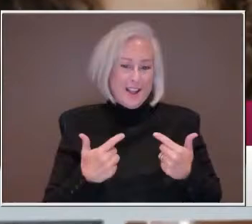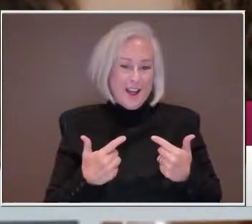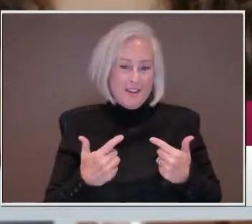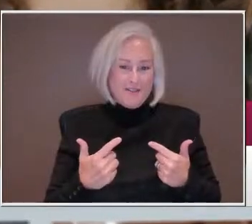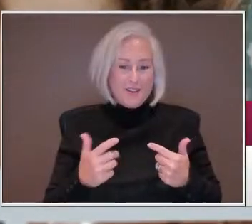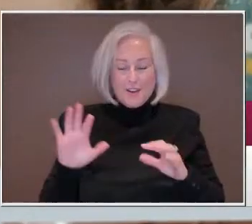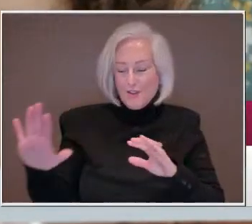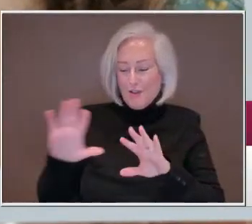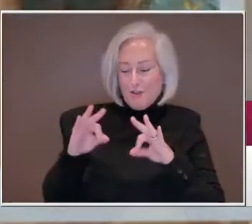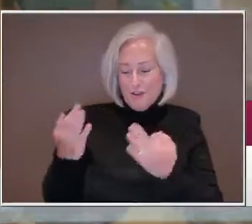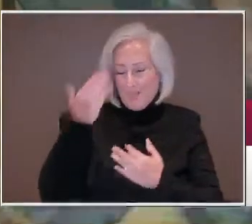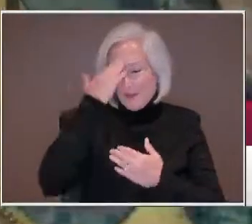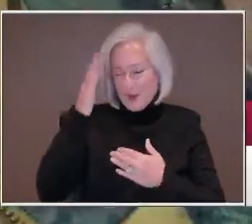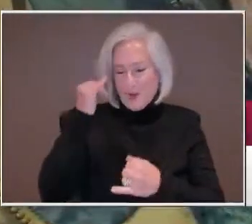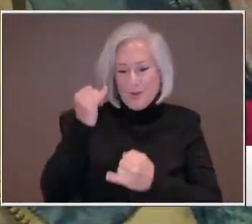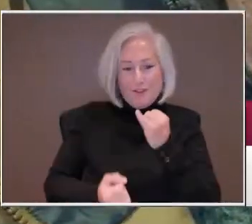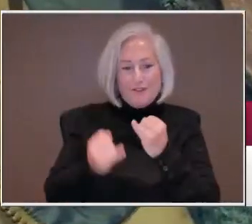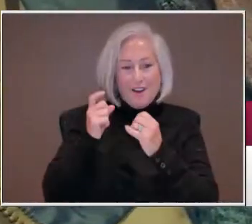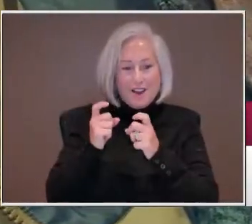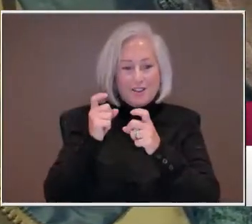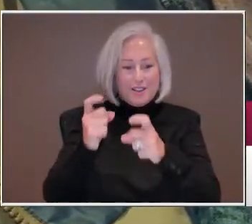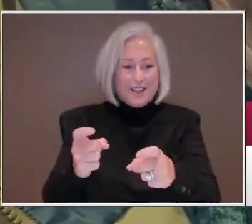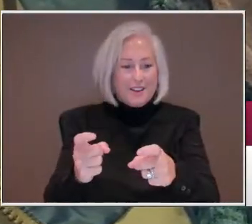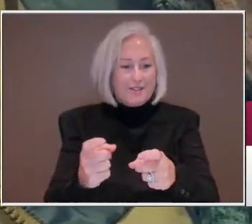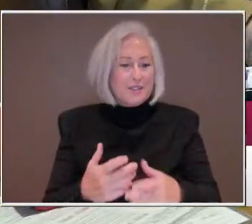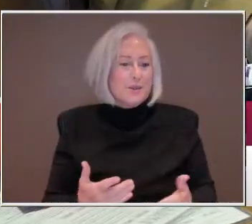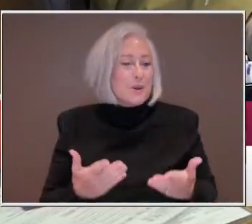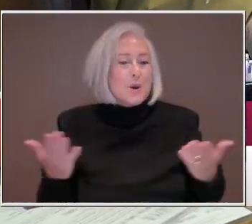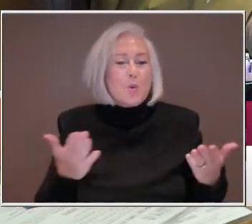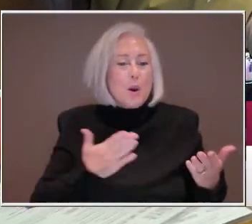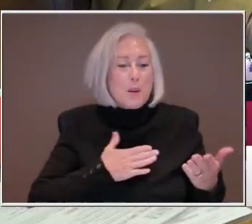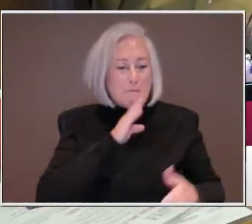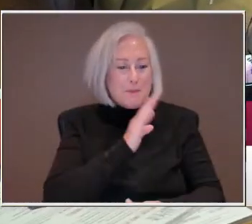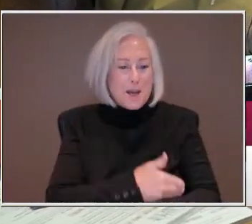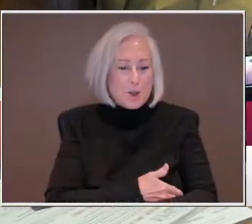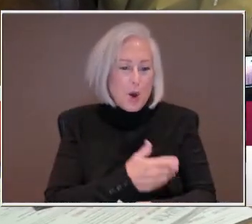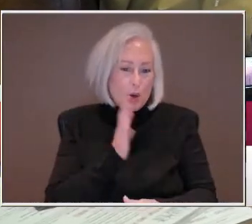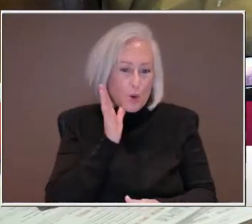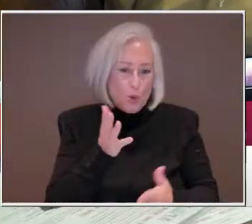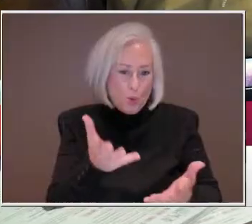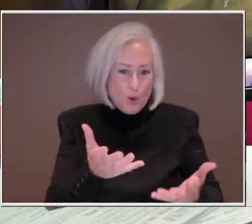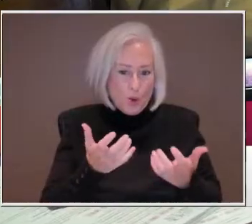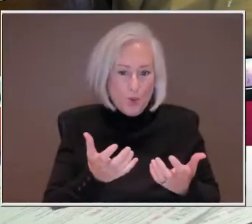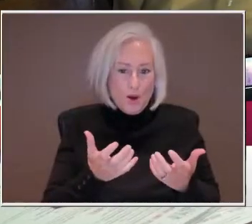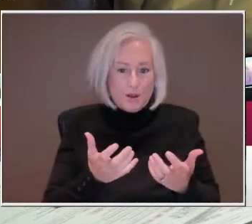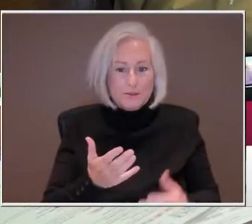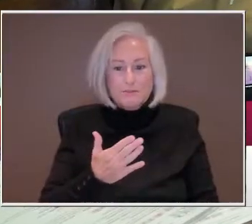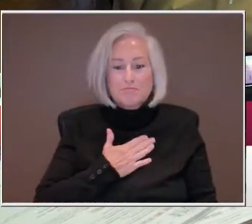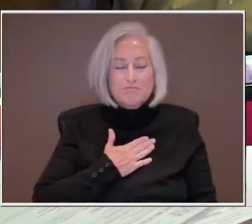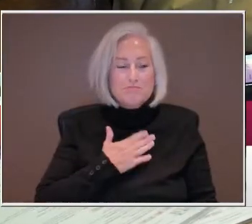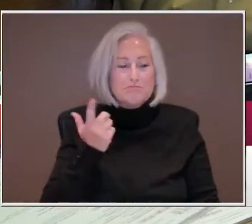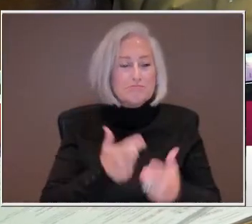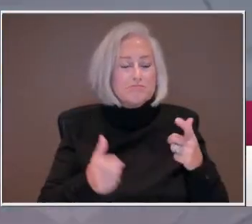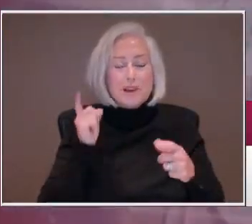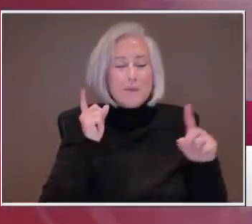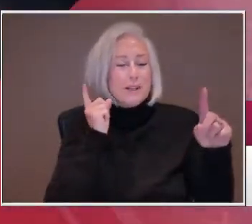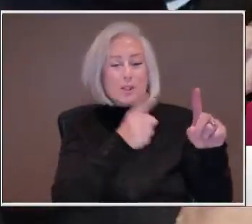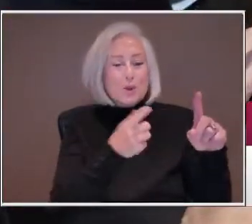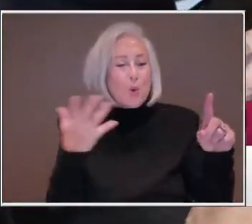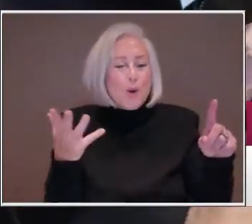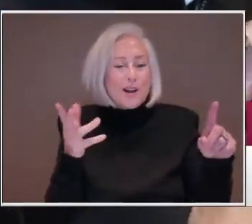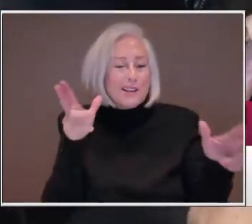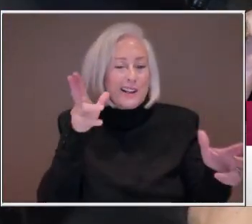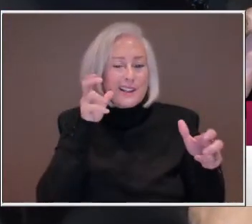passed. It's what my daughter would have wanted. One of my biggest goals was to let you listen to your daughter's heart